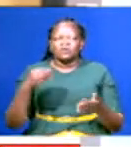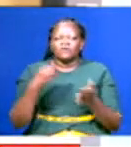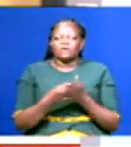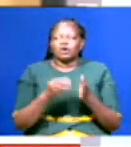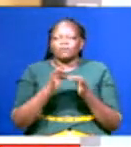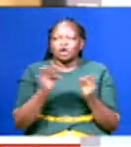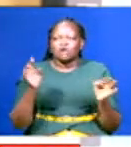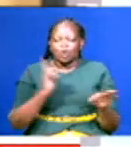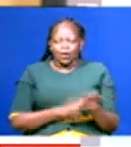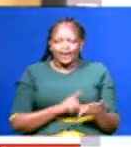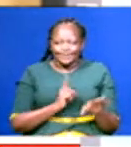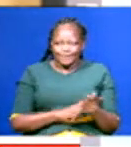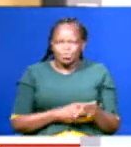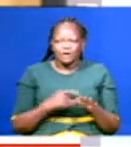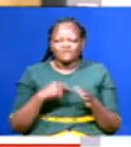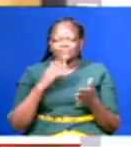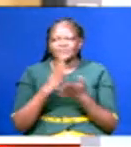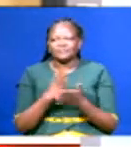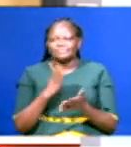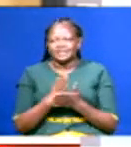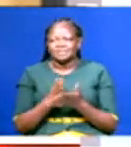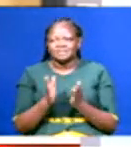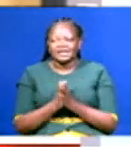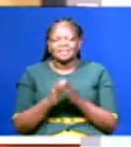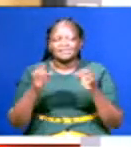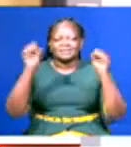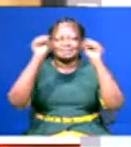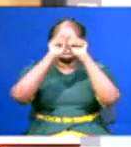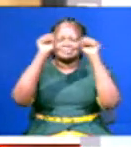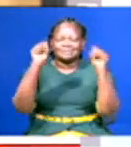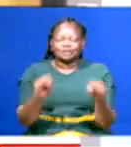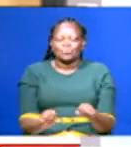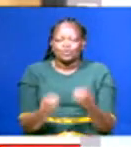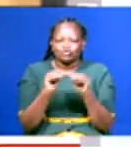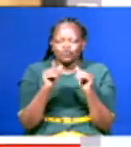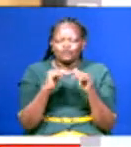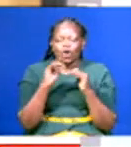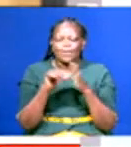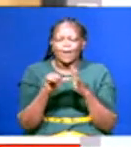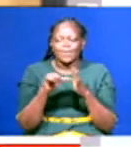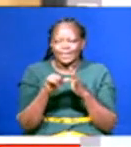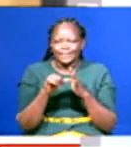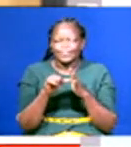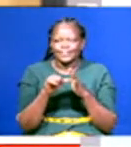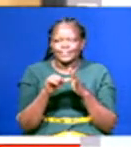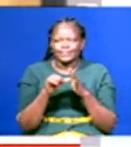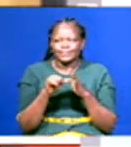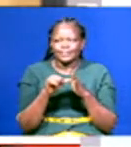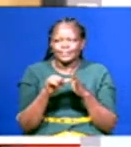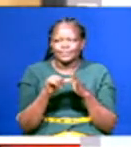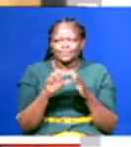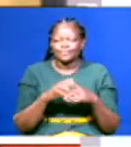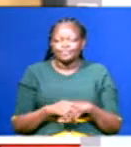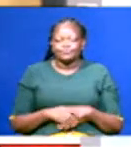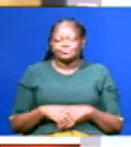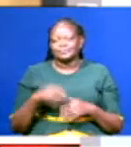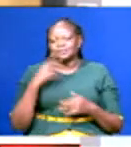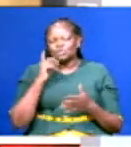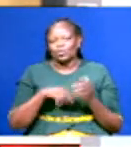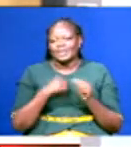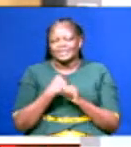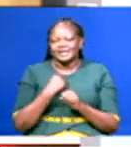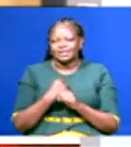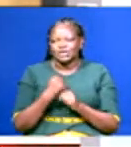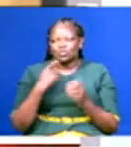audit, verification. This system is going to sort it out because you can now electronically see them and see what they are doing and what they